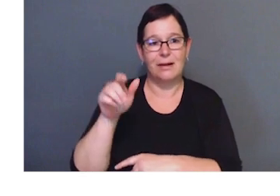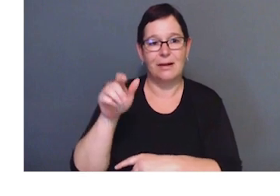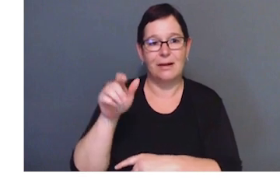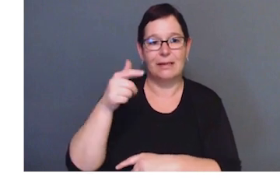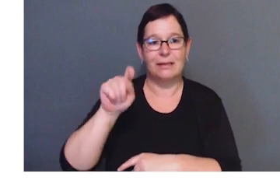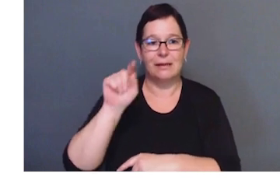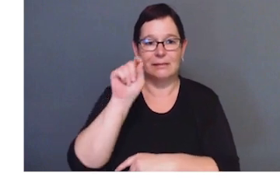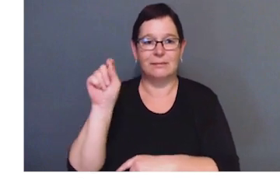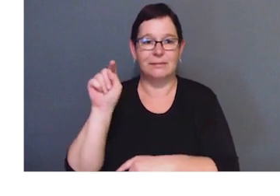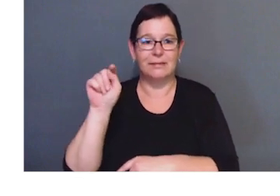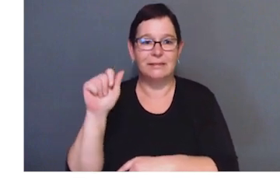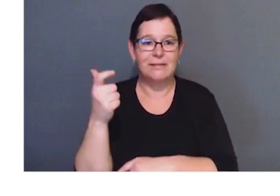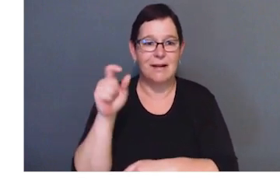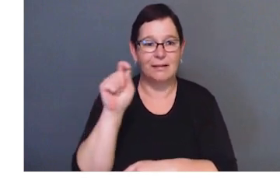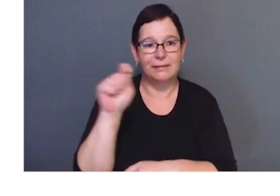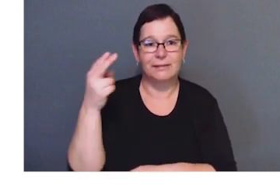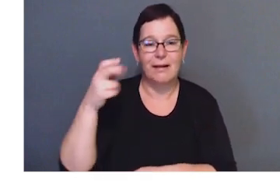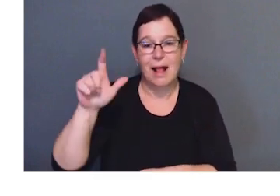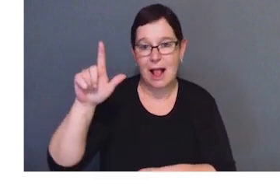canada.ca/get-tax-help.